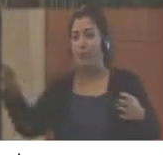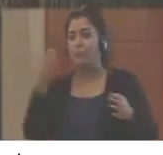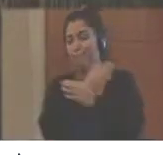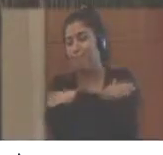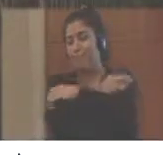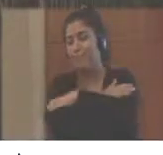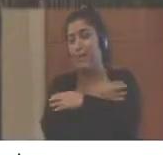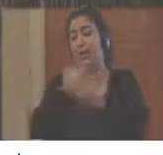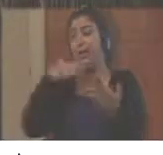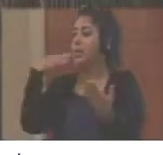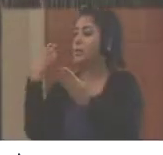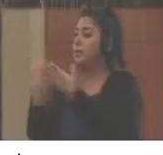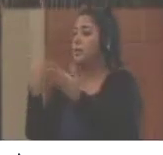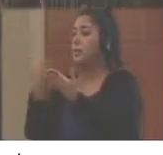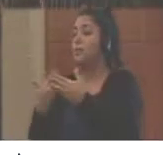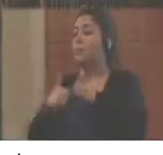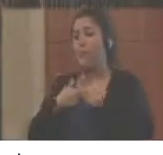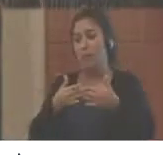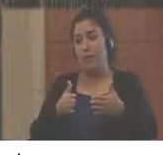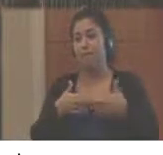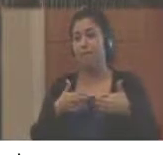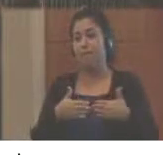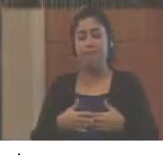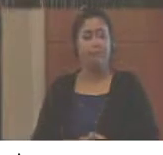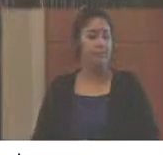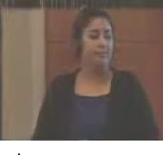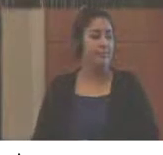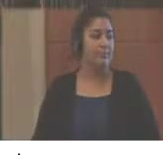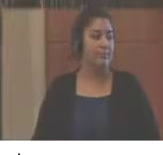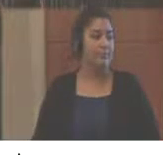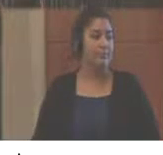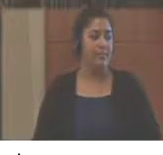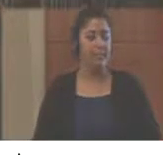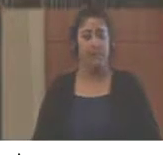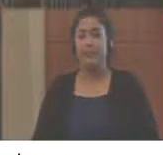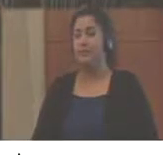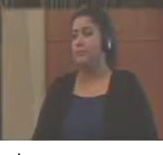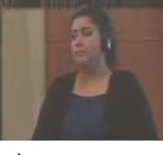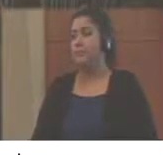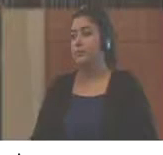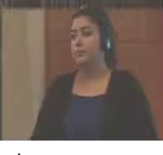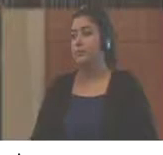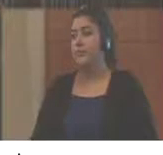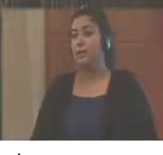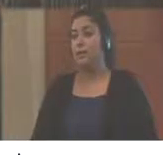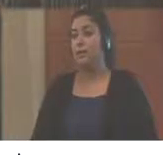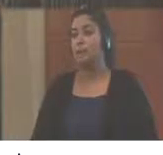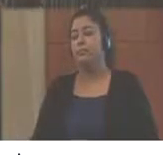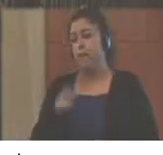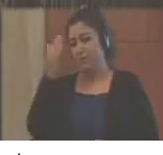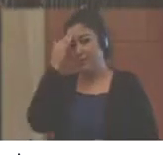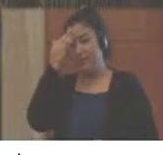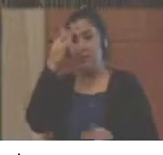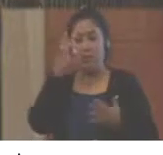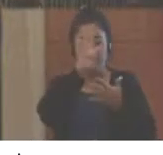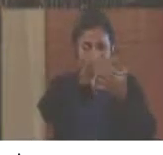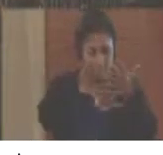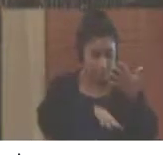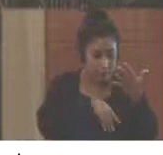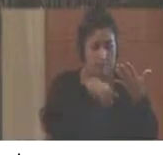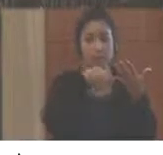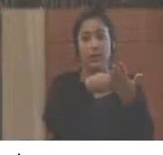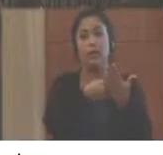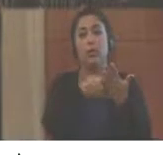thanks and our cordial greeting from Panama to all of you. as it was already identified in